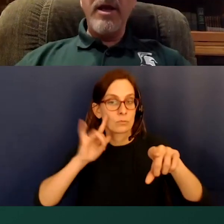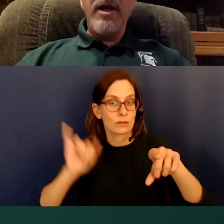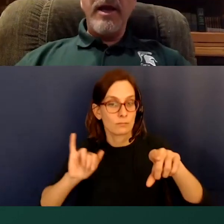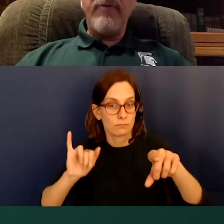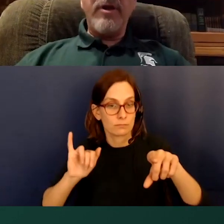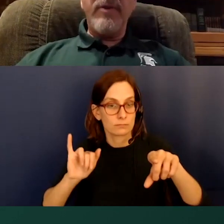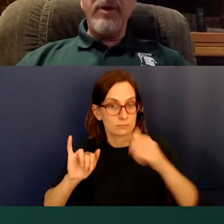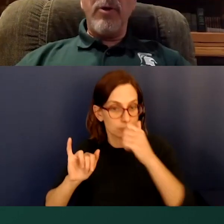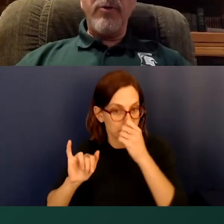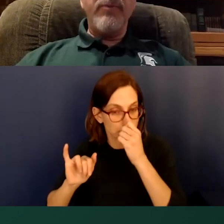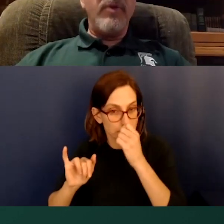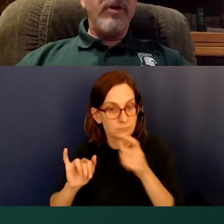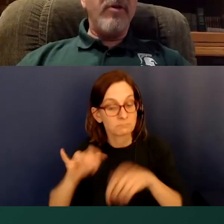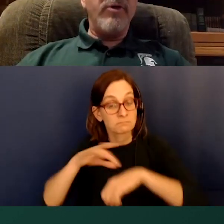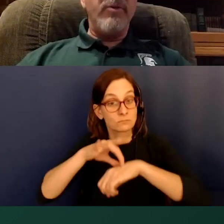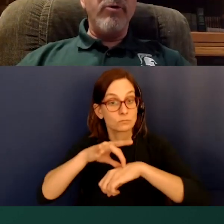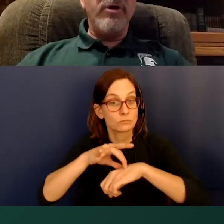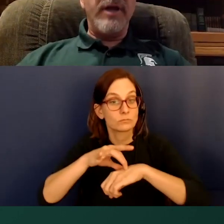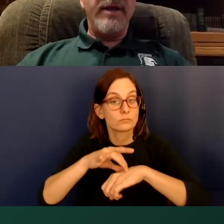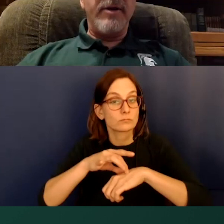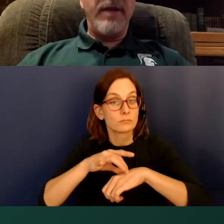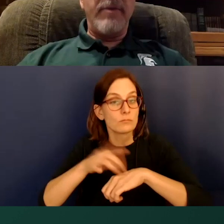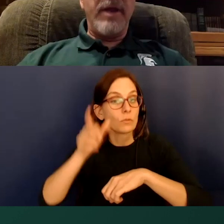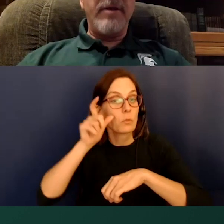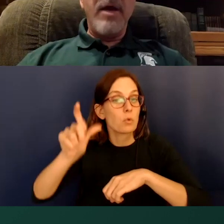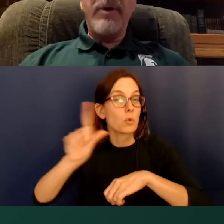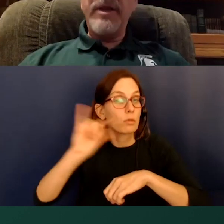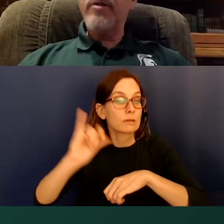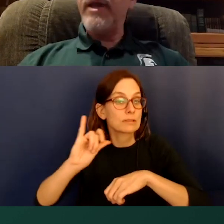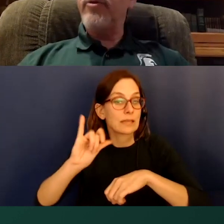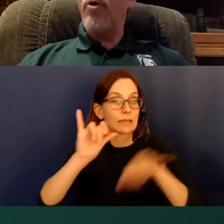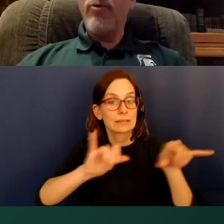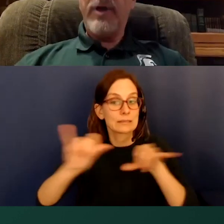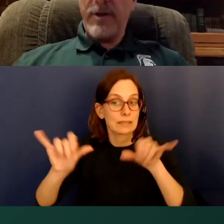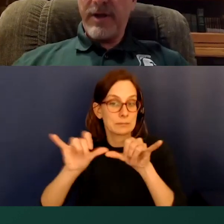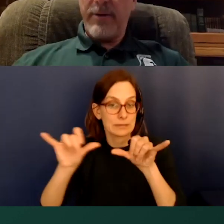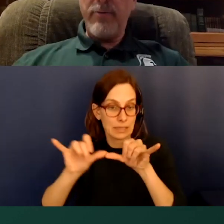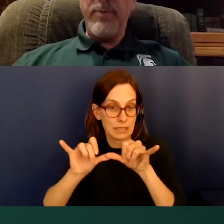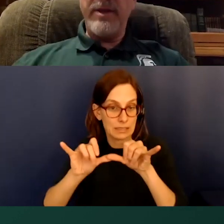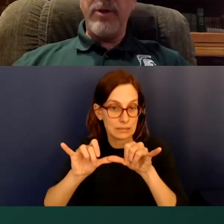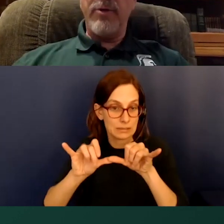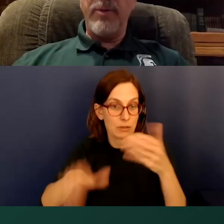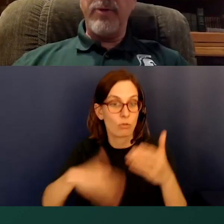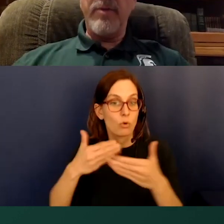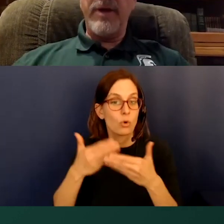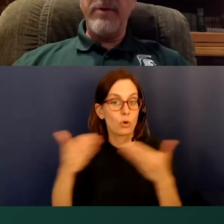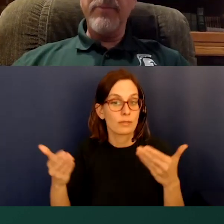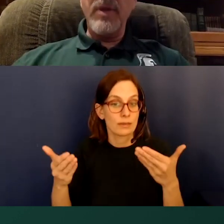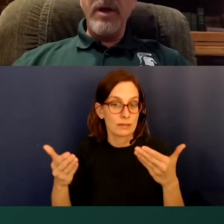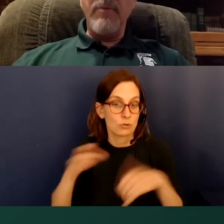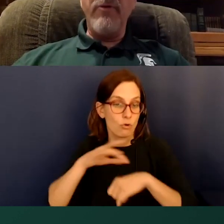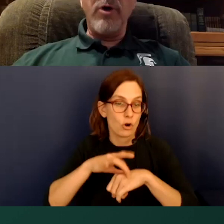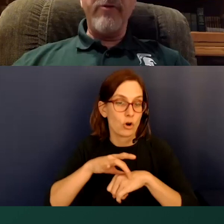scale, if this is the Earth, this is what the moon looks like in the same size. But let's make the whole thing to scale. We'll make the Earth about this big,